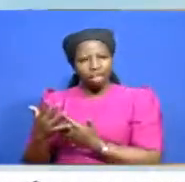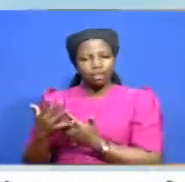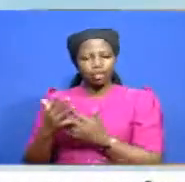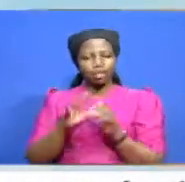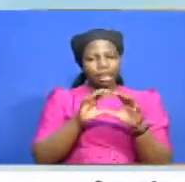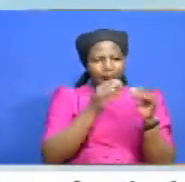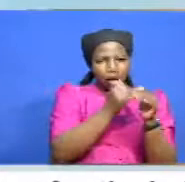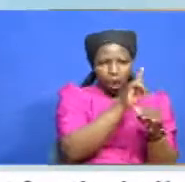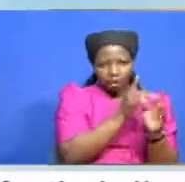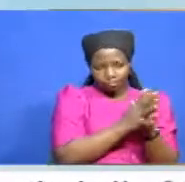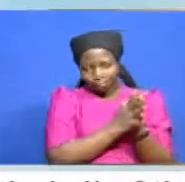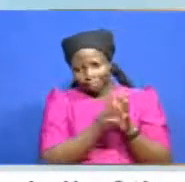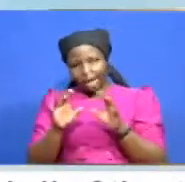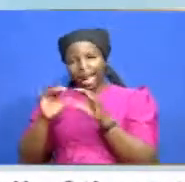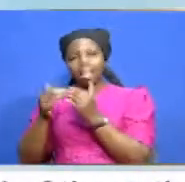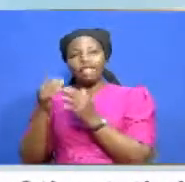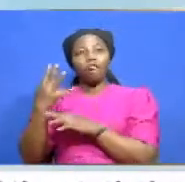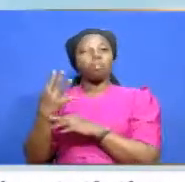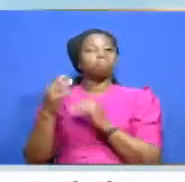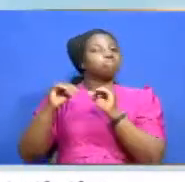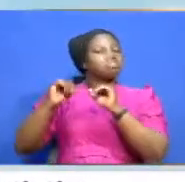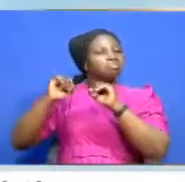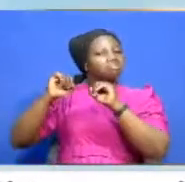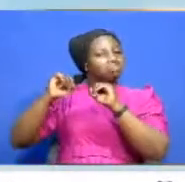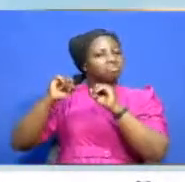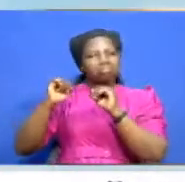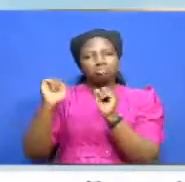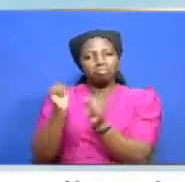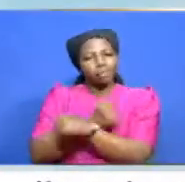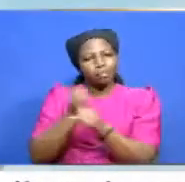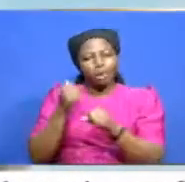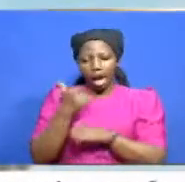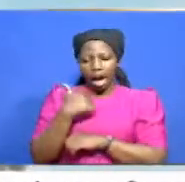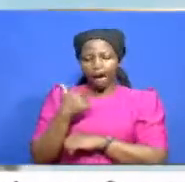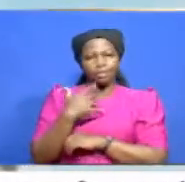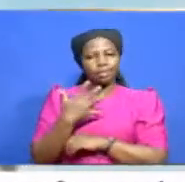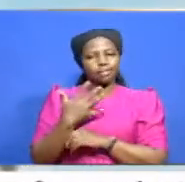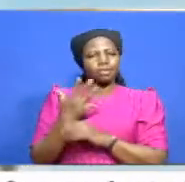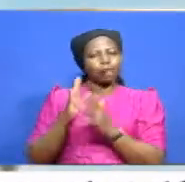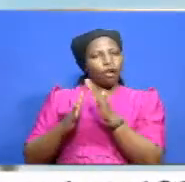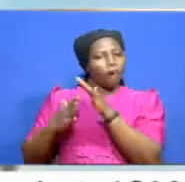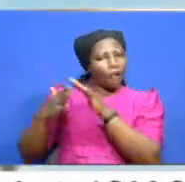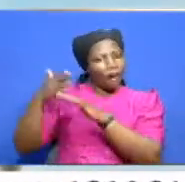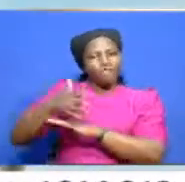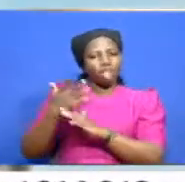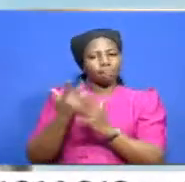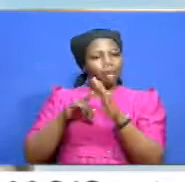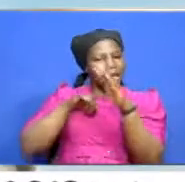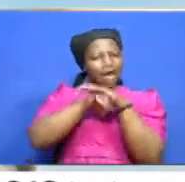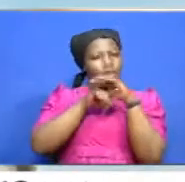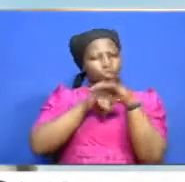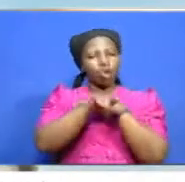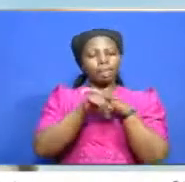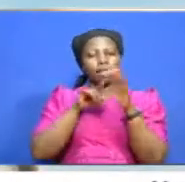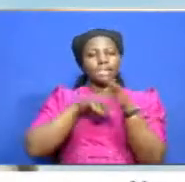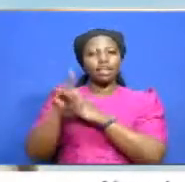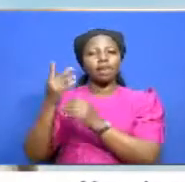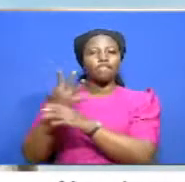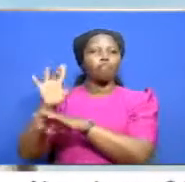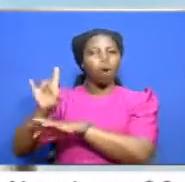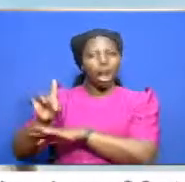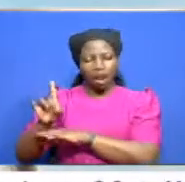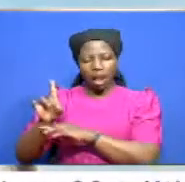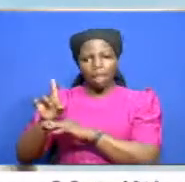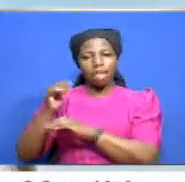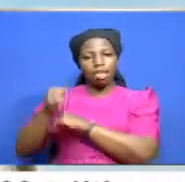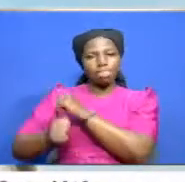4, we are likely to not to have what we call over-enrollment in Form 1 in the